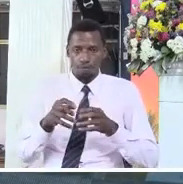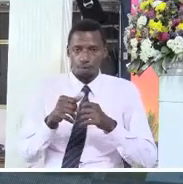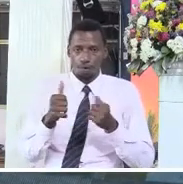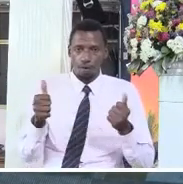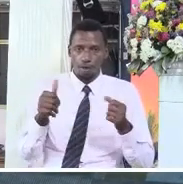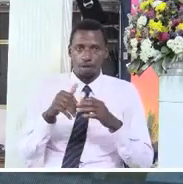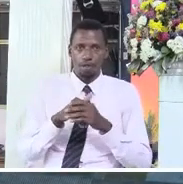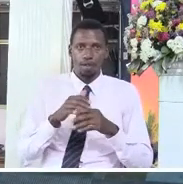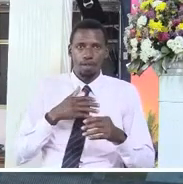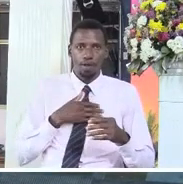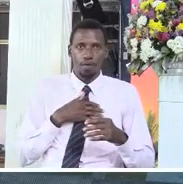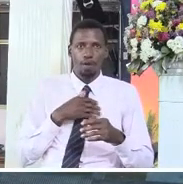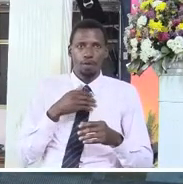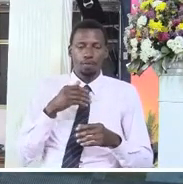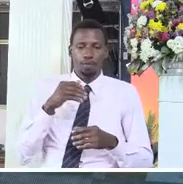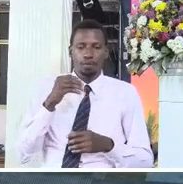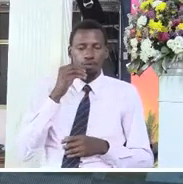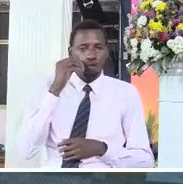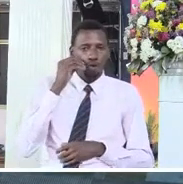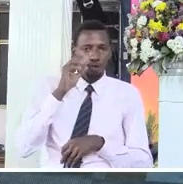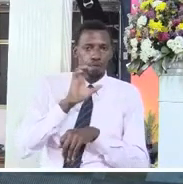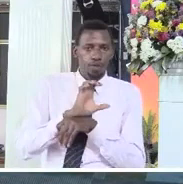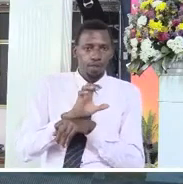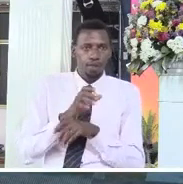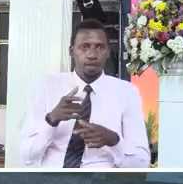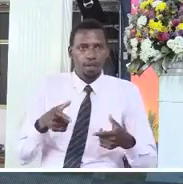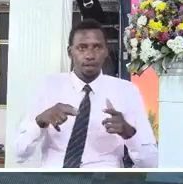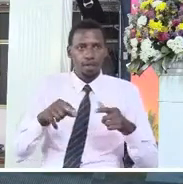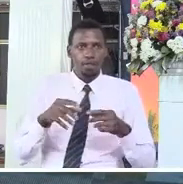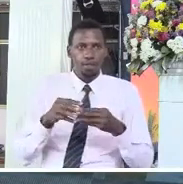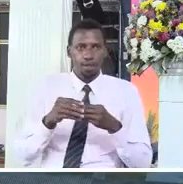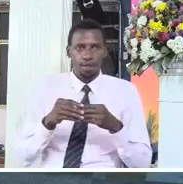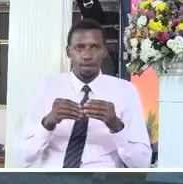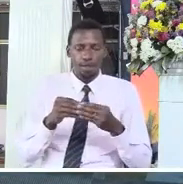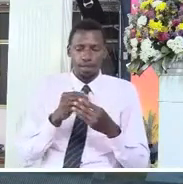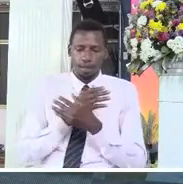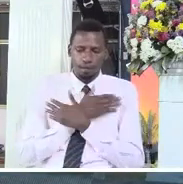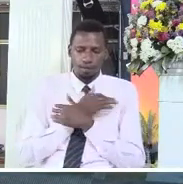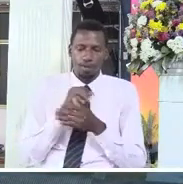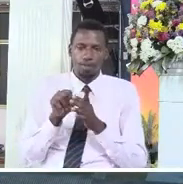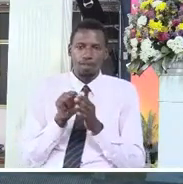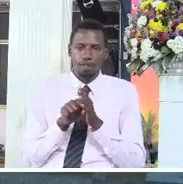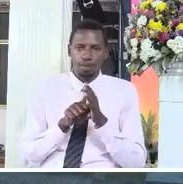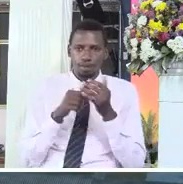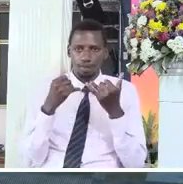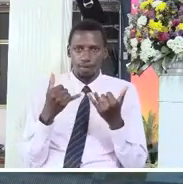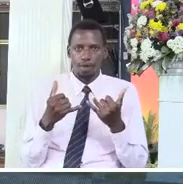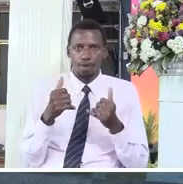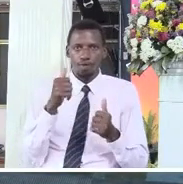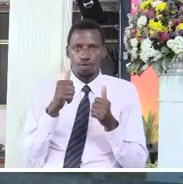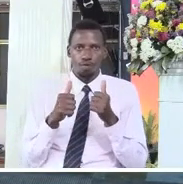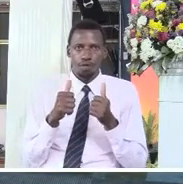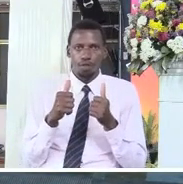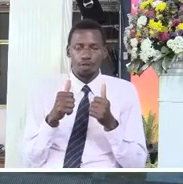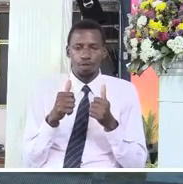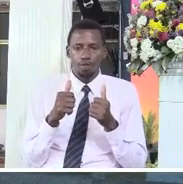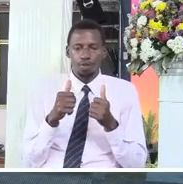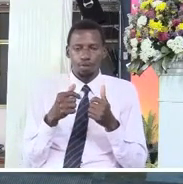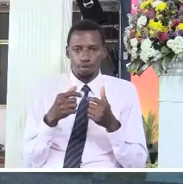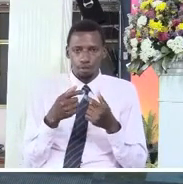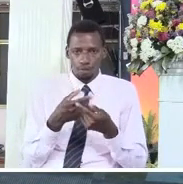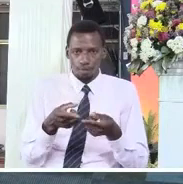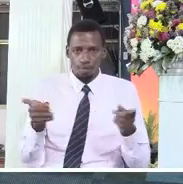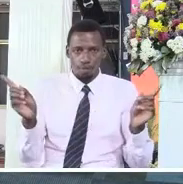churches, let us create friendship now, which I do as the president of Adventist